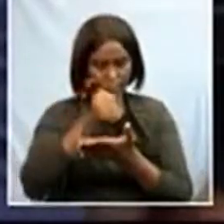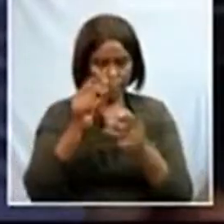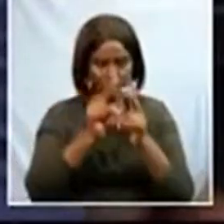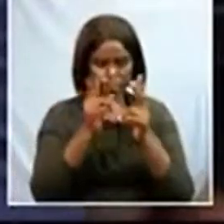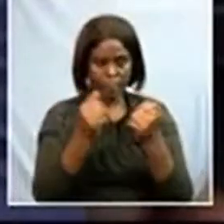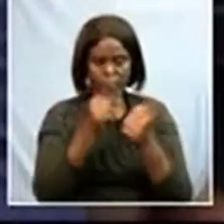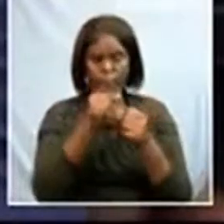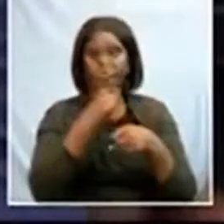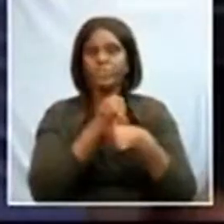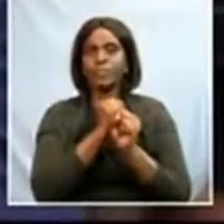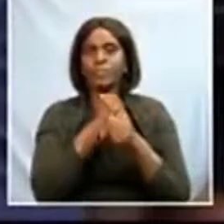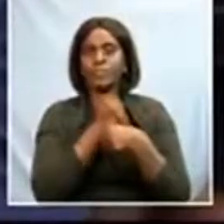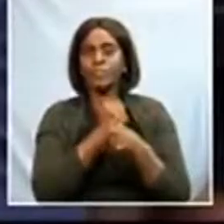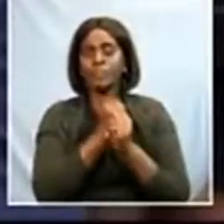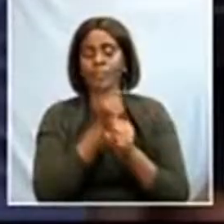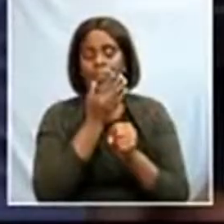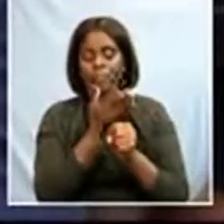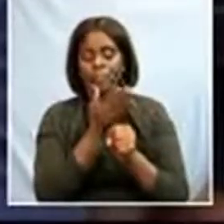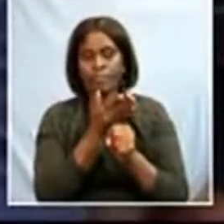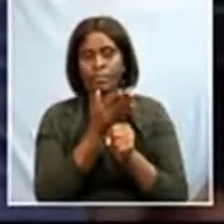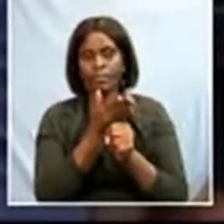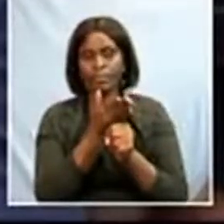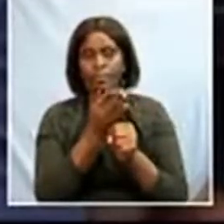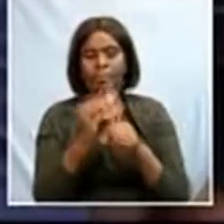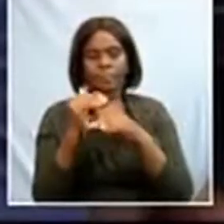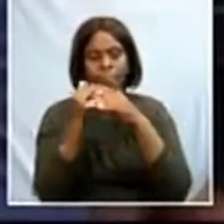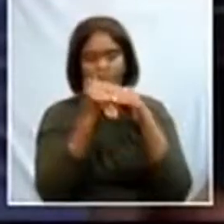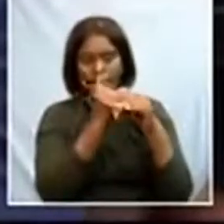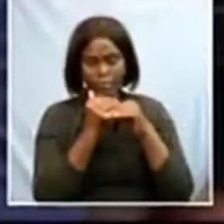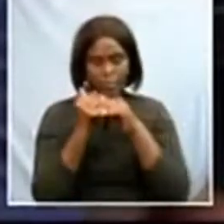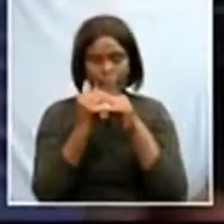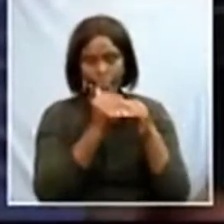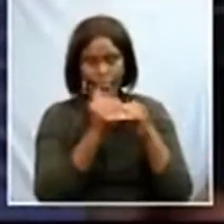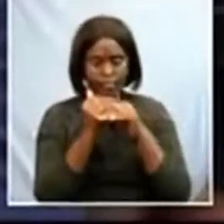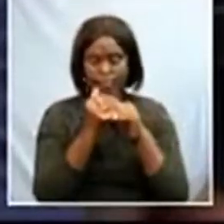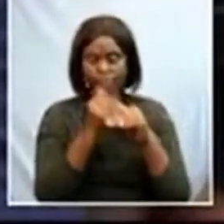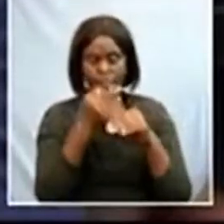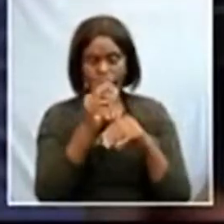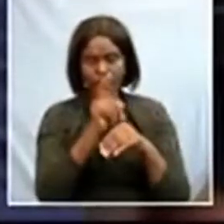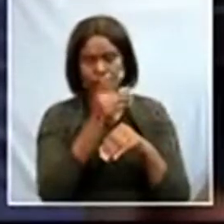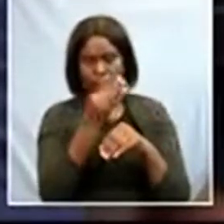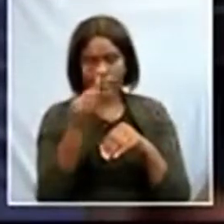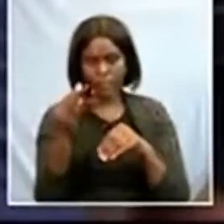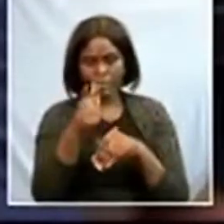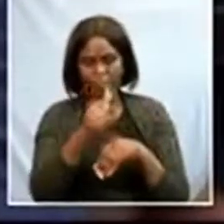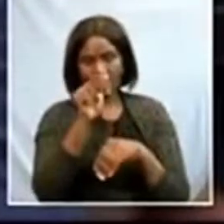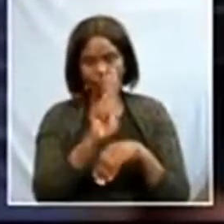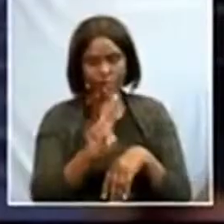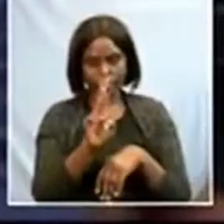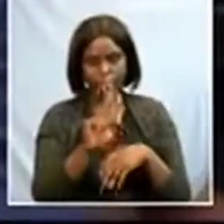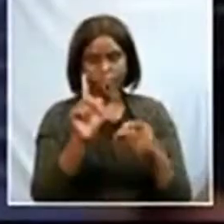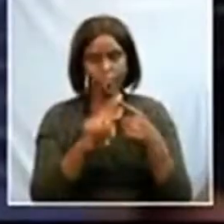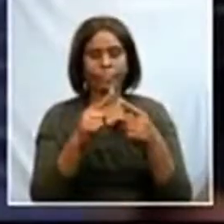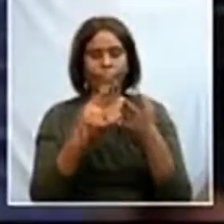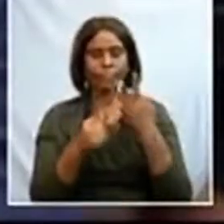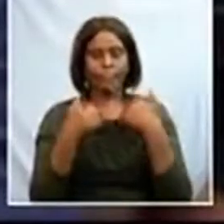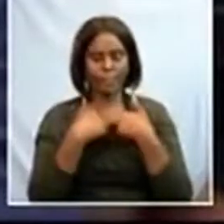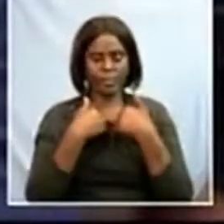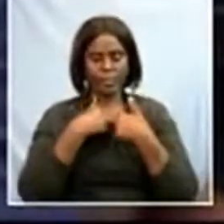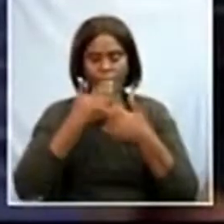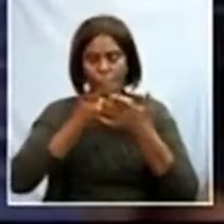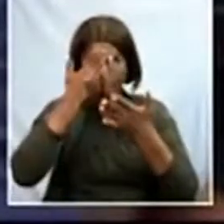that compromised on the standards of the facilities they were using to accommodate the